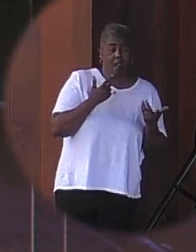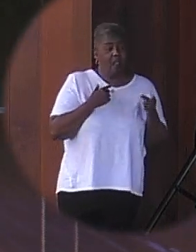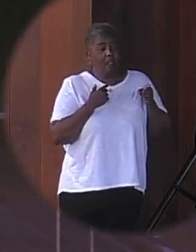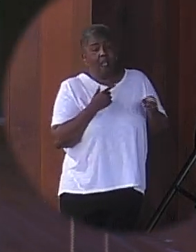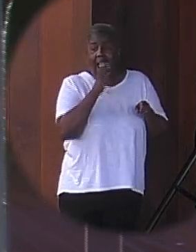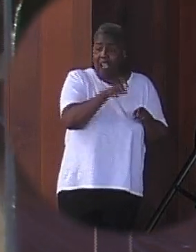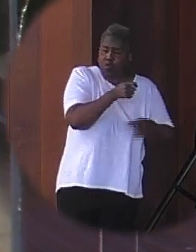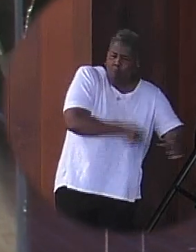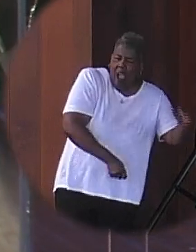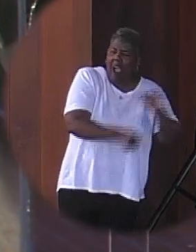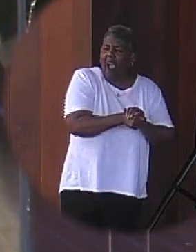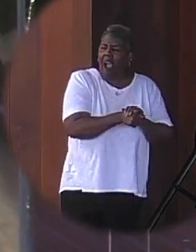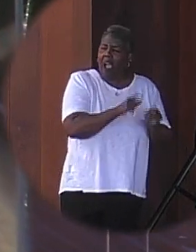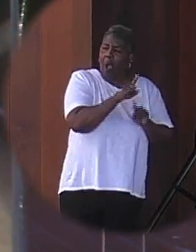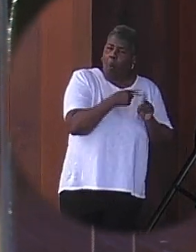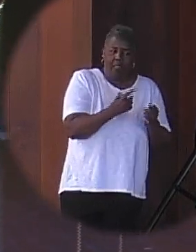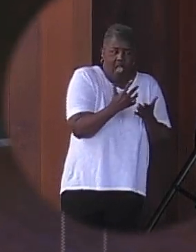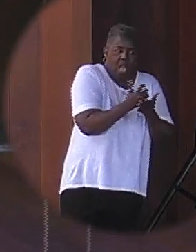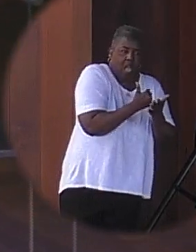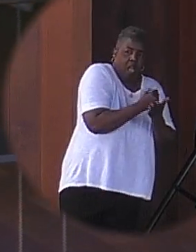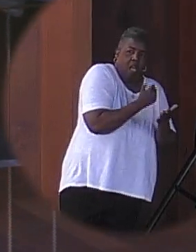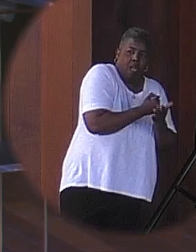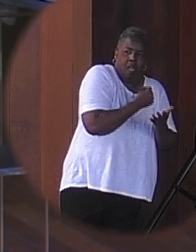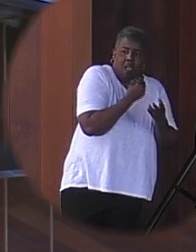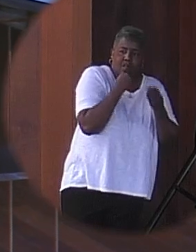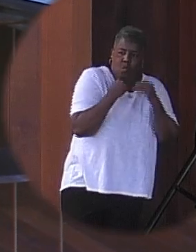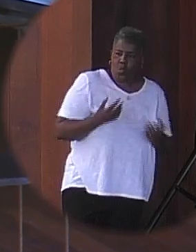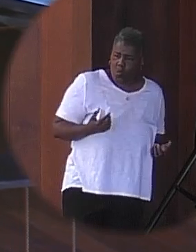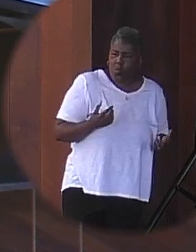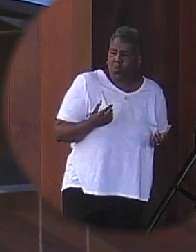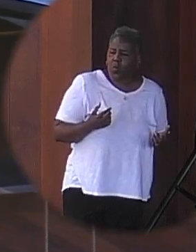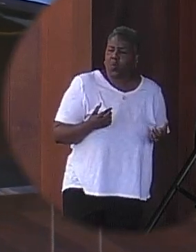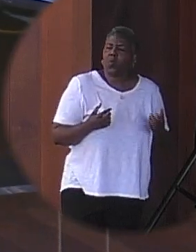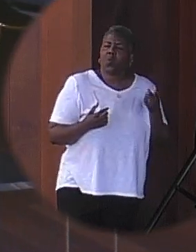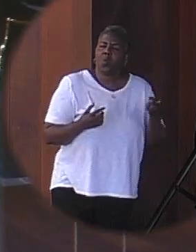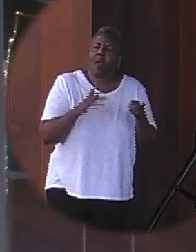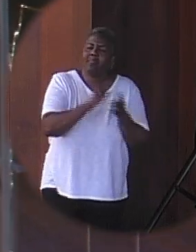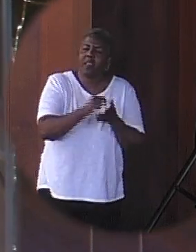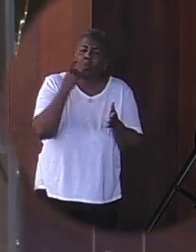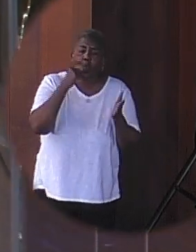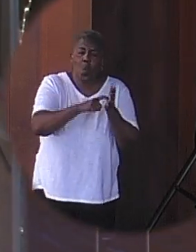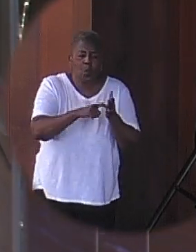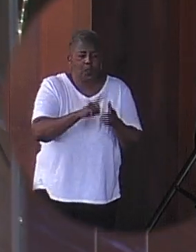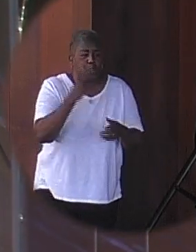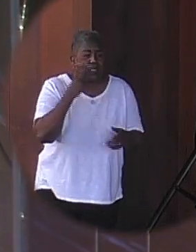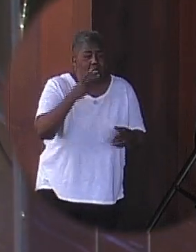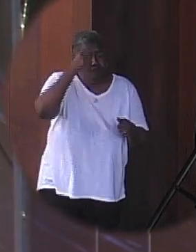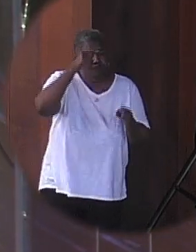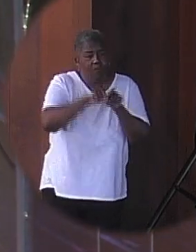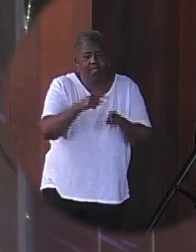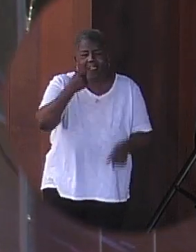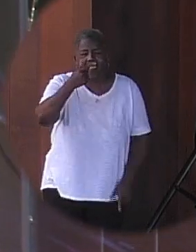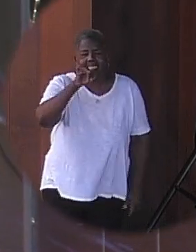have to hide while they harvest. And that's where we find Brother Gideon in